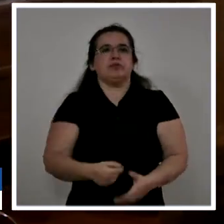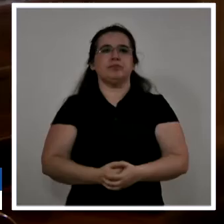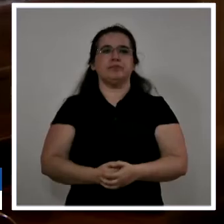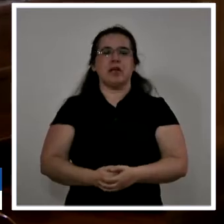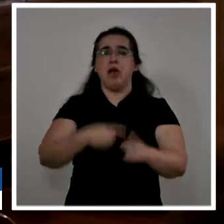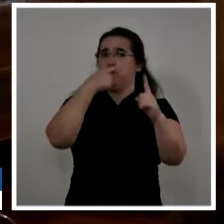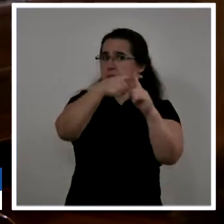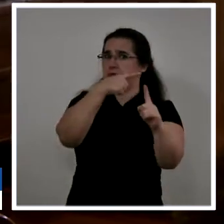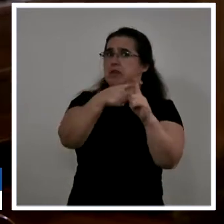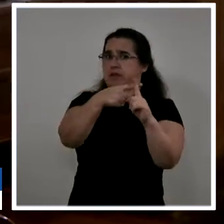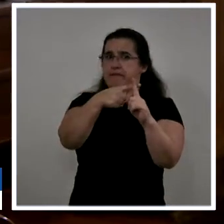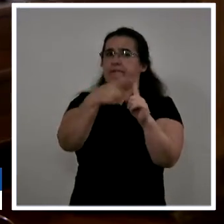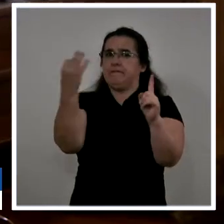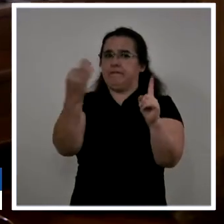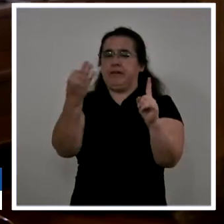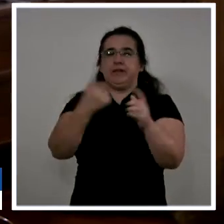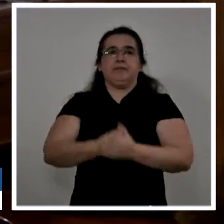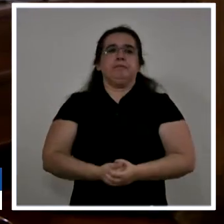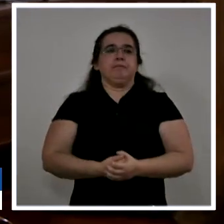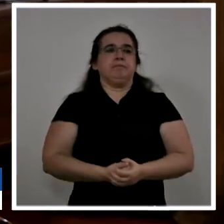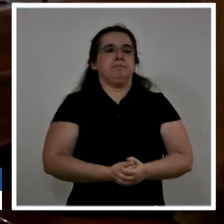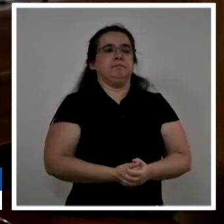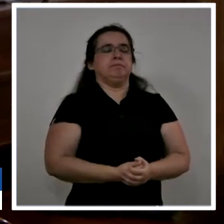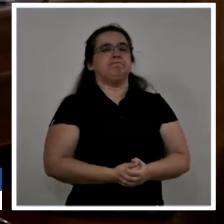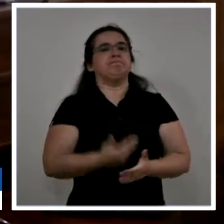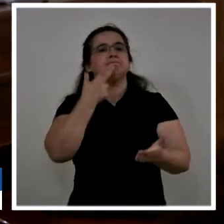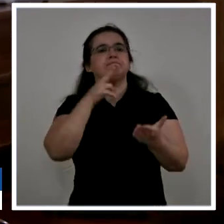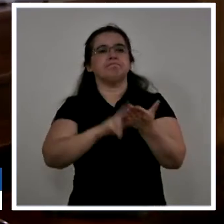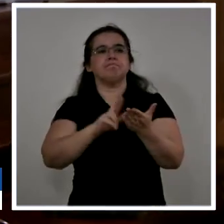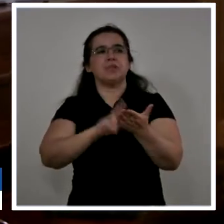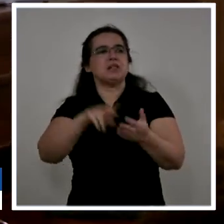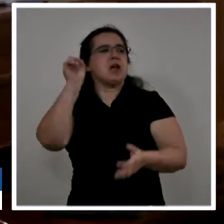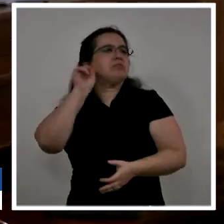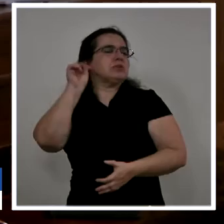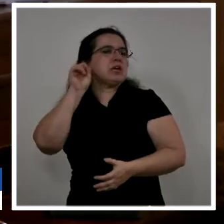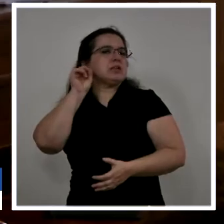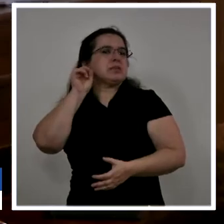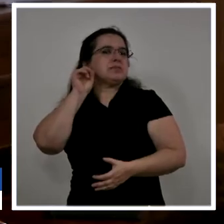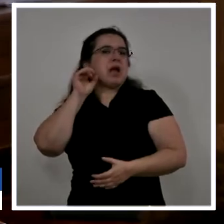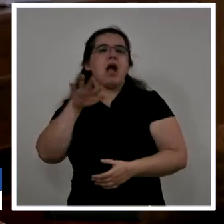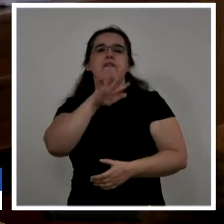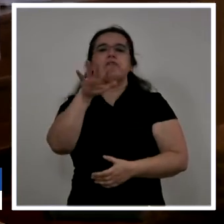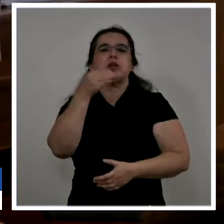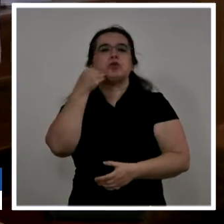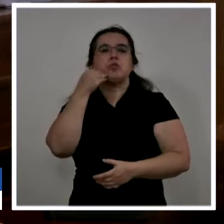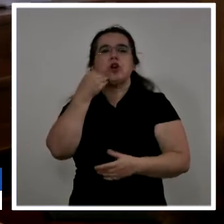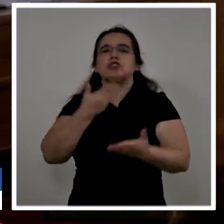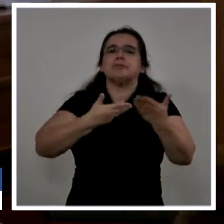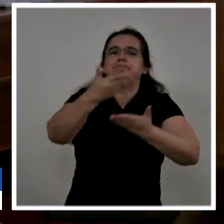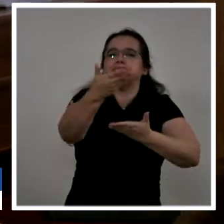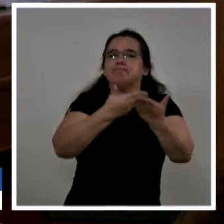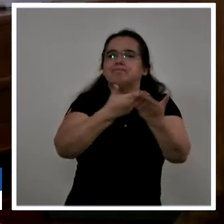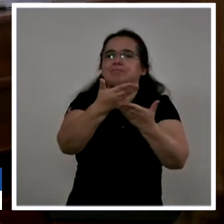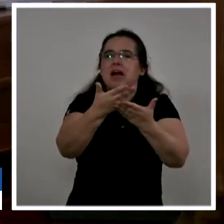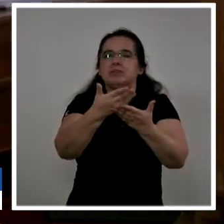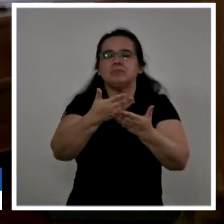muito positiva. It actually matters how we treat each other. Na verdade é muito importante como a maneira como nós nos tratamos uns aos outros. I can give